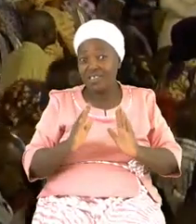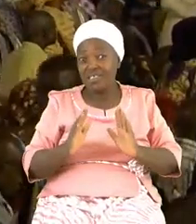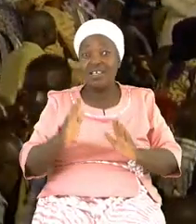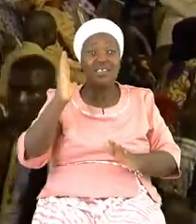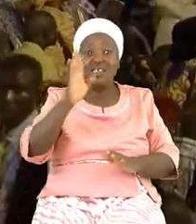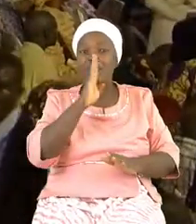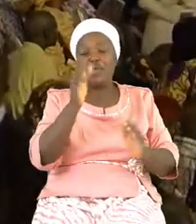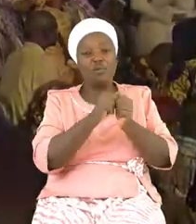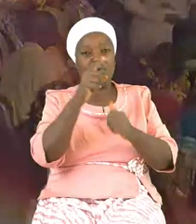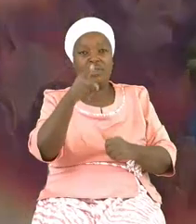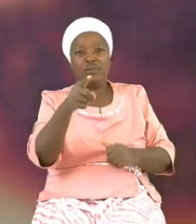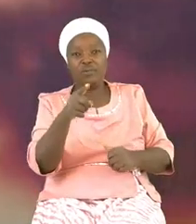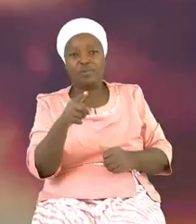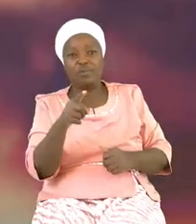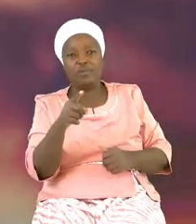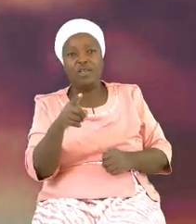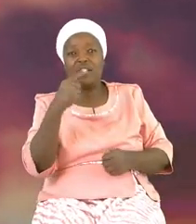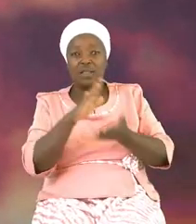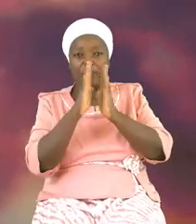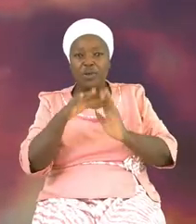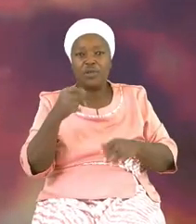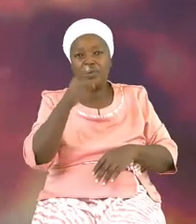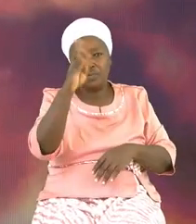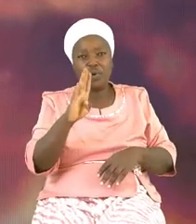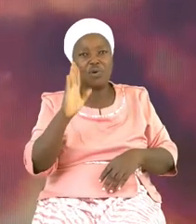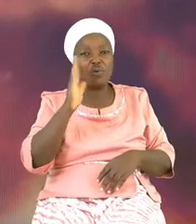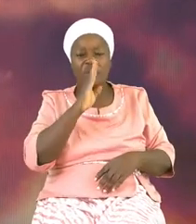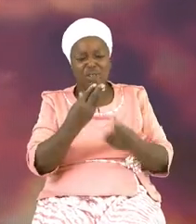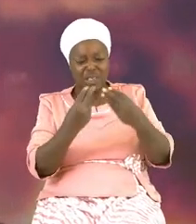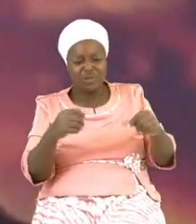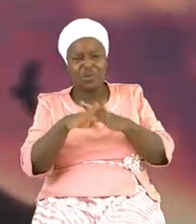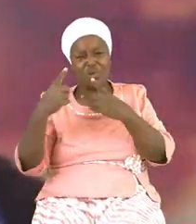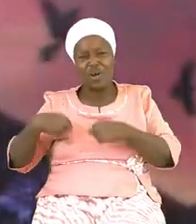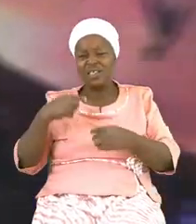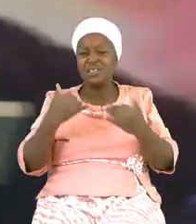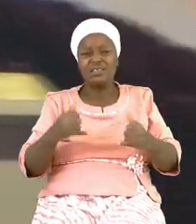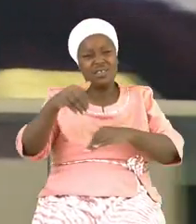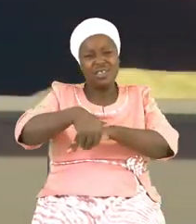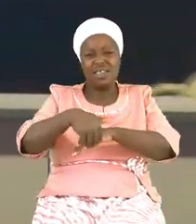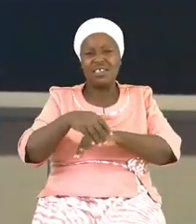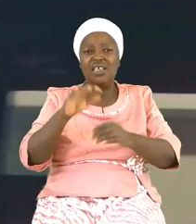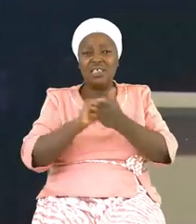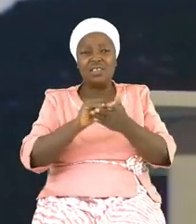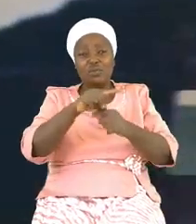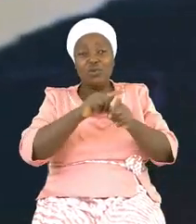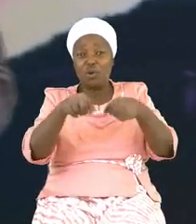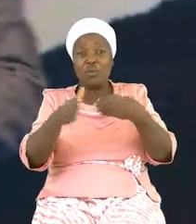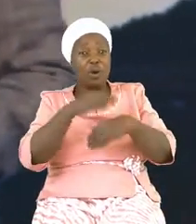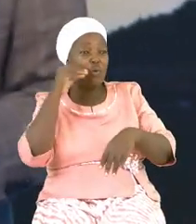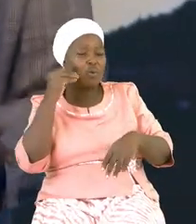you. The peace of God will so settle in your heart tonight. When you are going home,